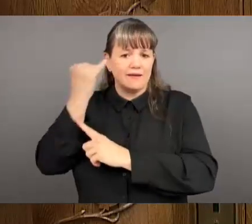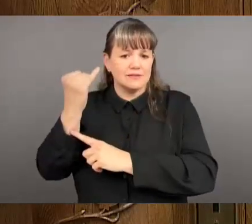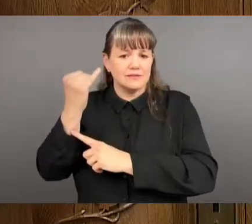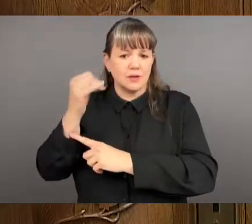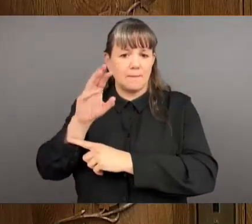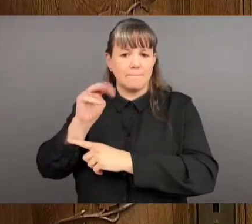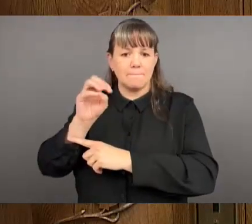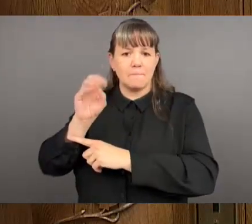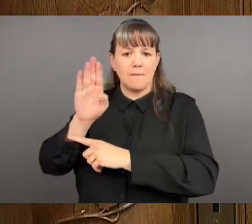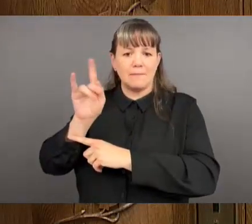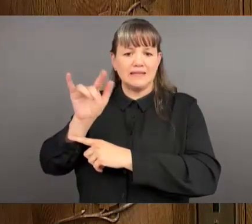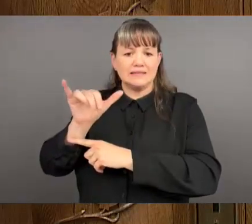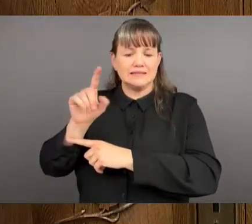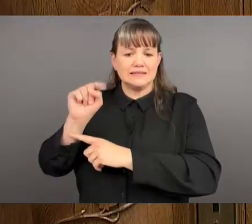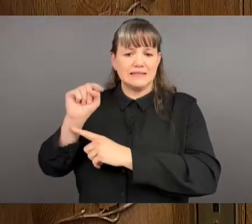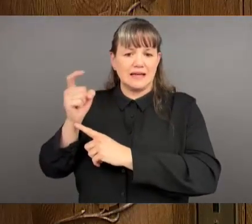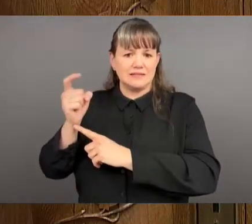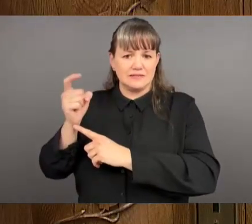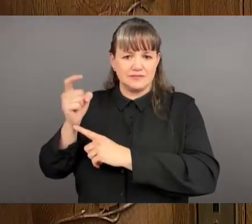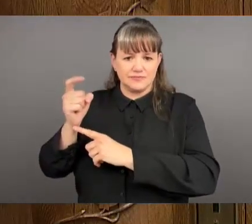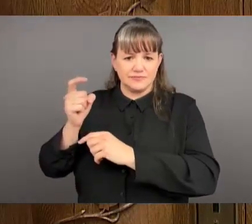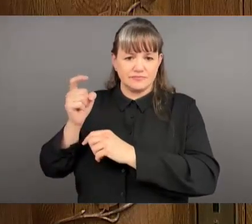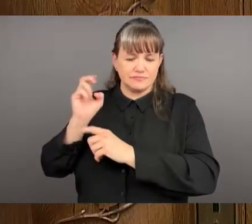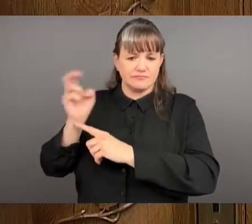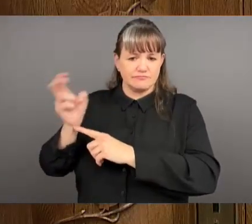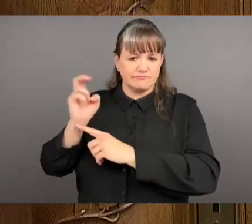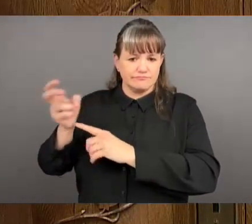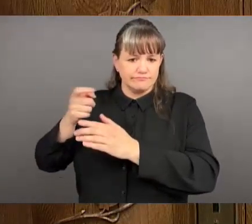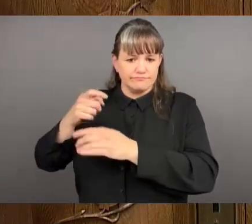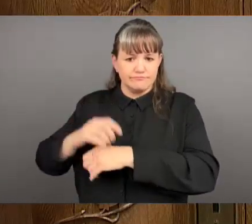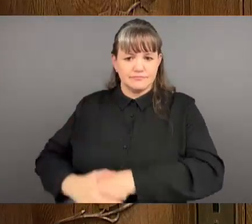come to order. Actually, Honourable Speaker.